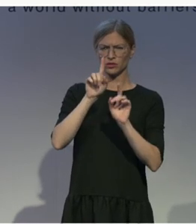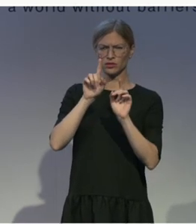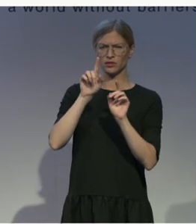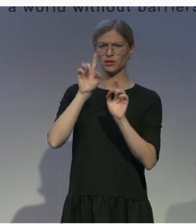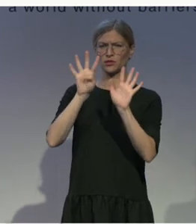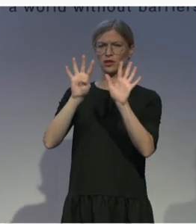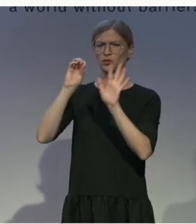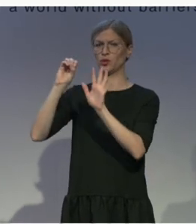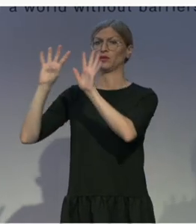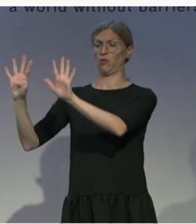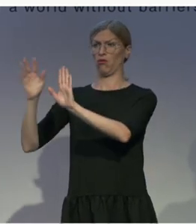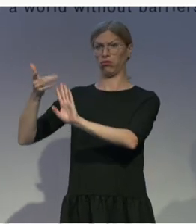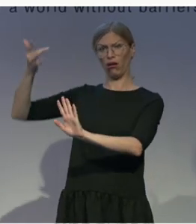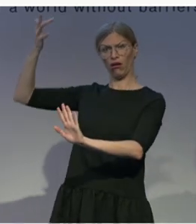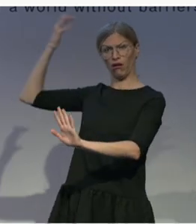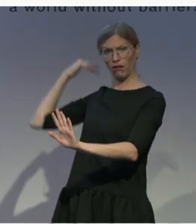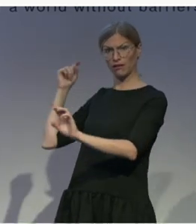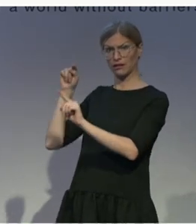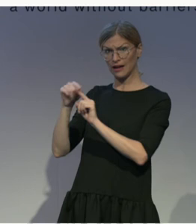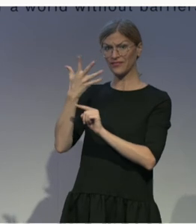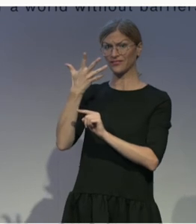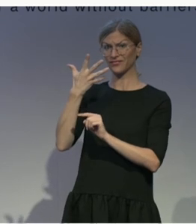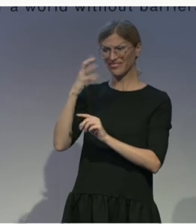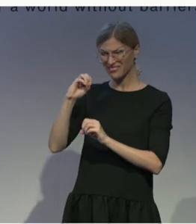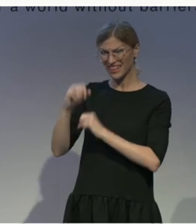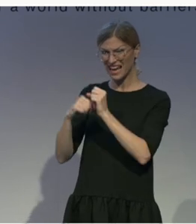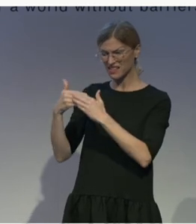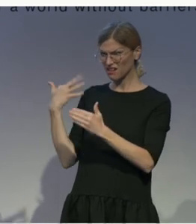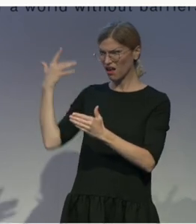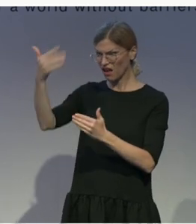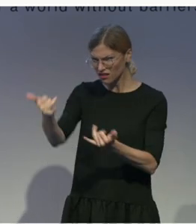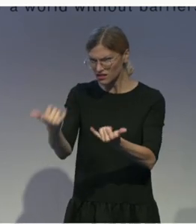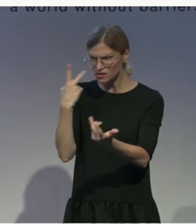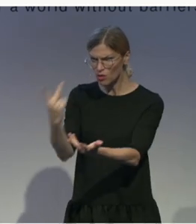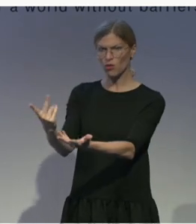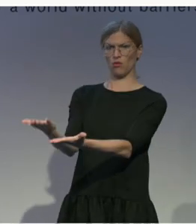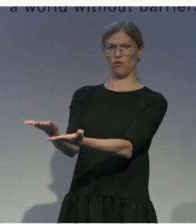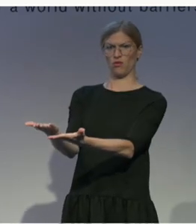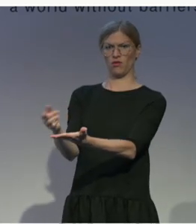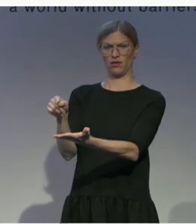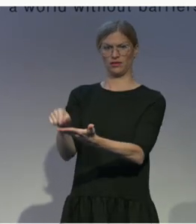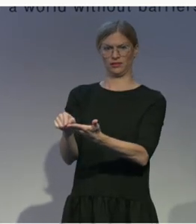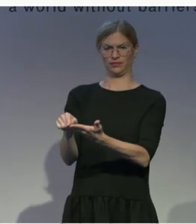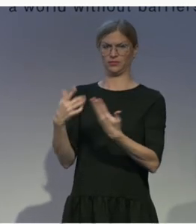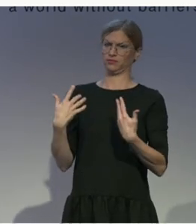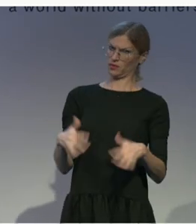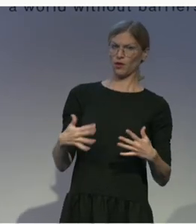of how we think about organizing. And now for the summary. Yeah, okay, I'm ready.